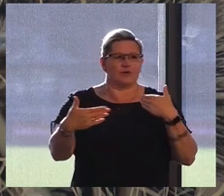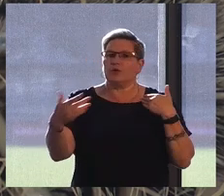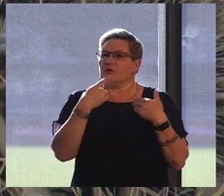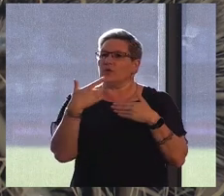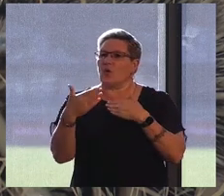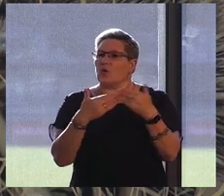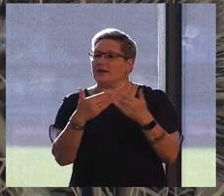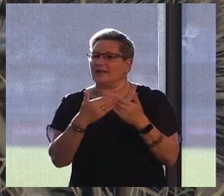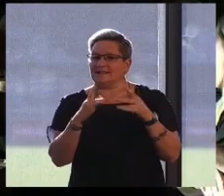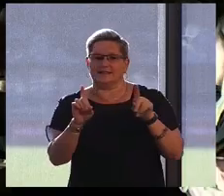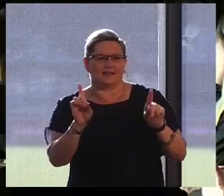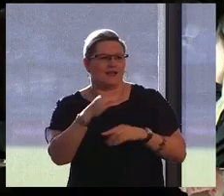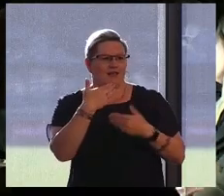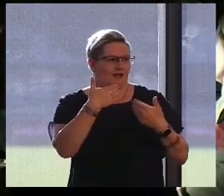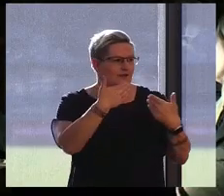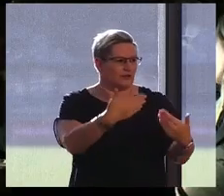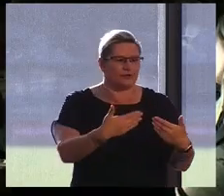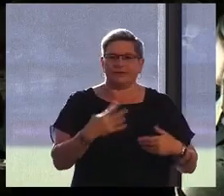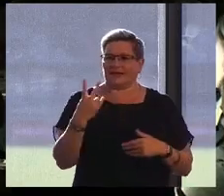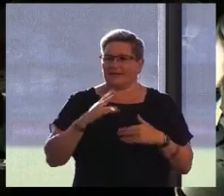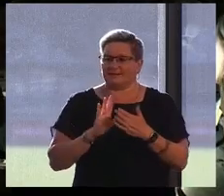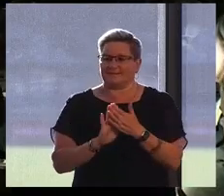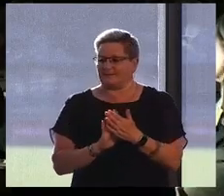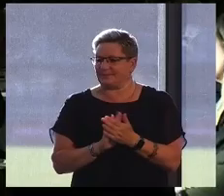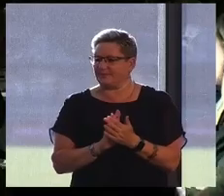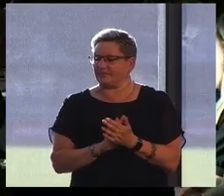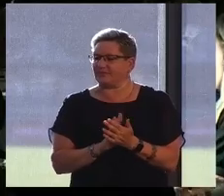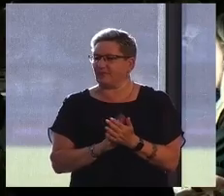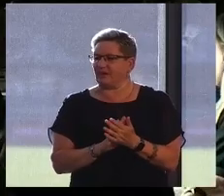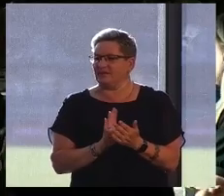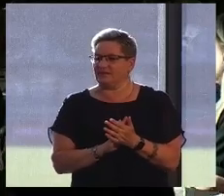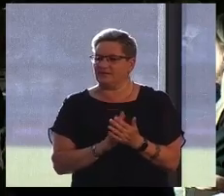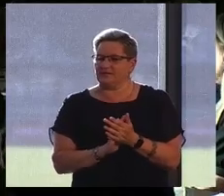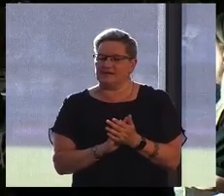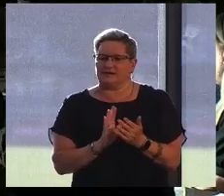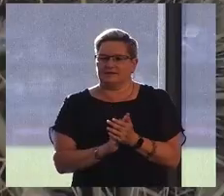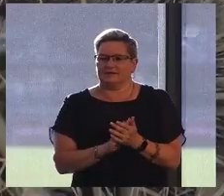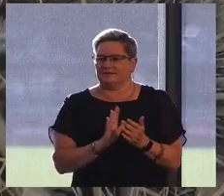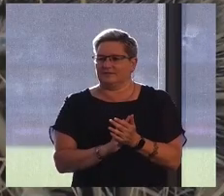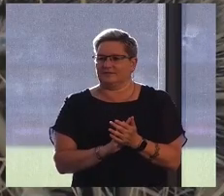give them a round of applause too.